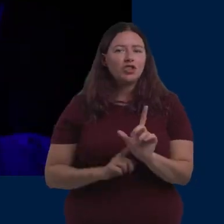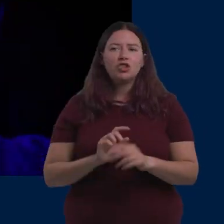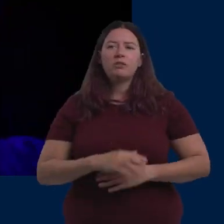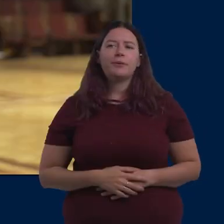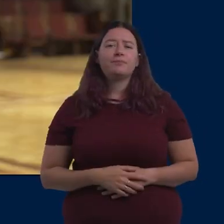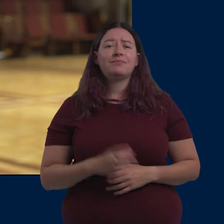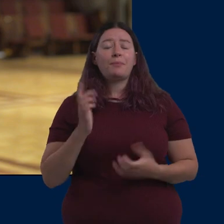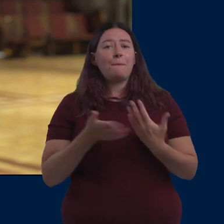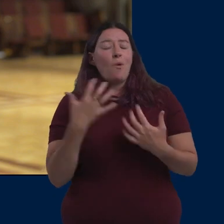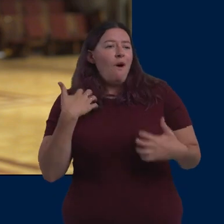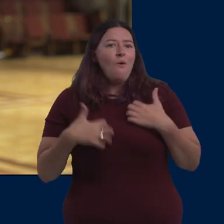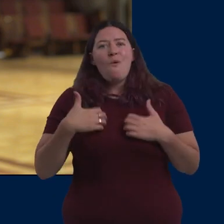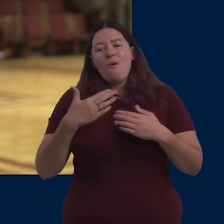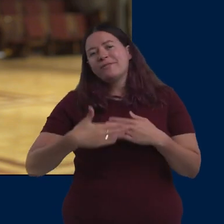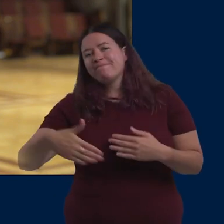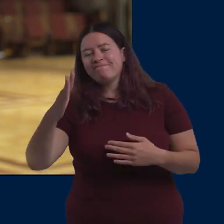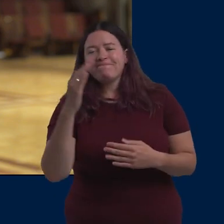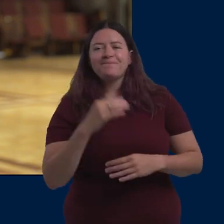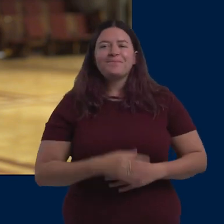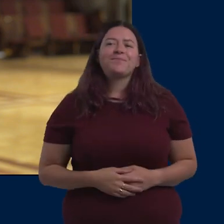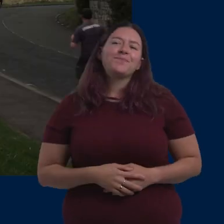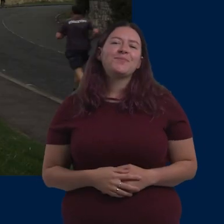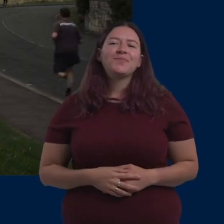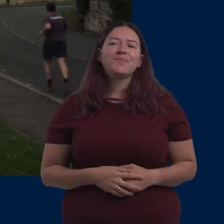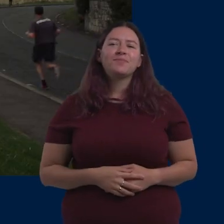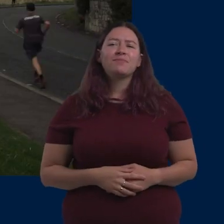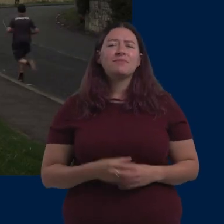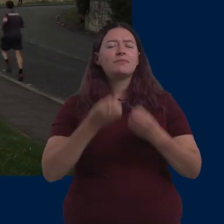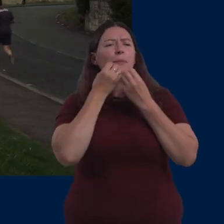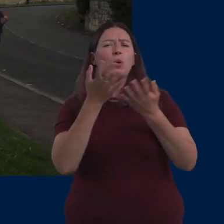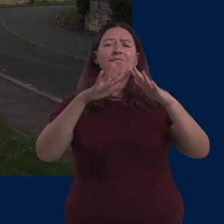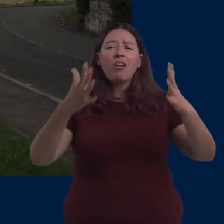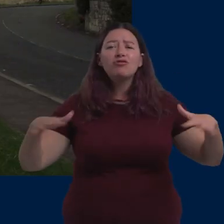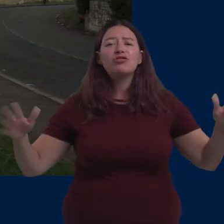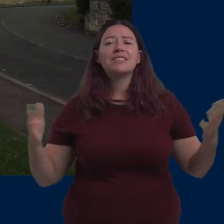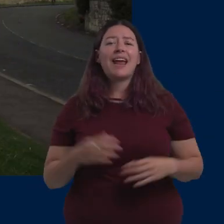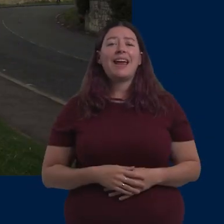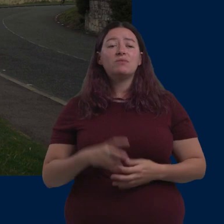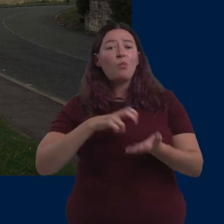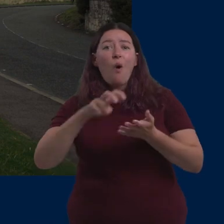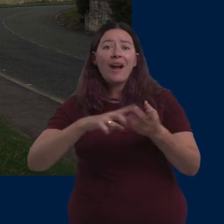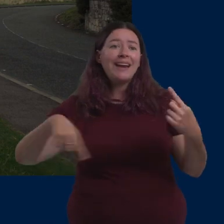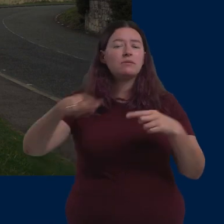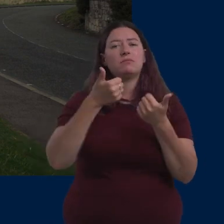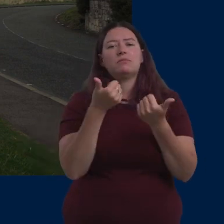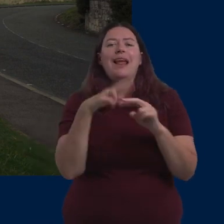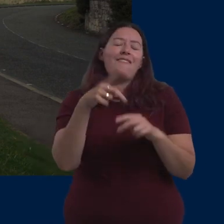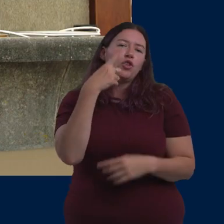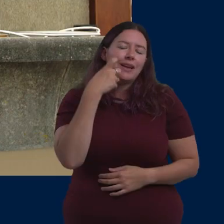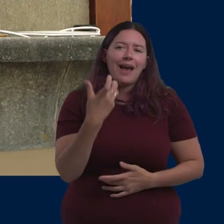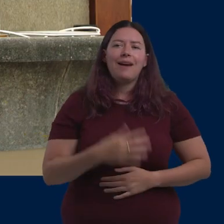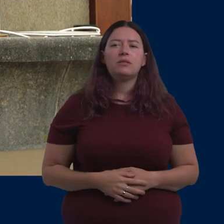year, and will be even more lively in years to come. We're surrounded by beautiful countryside, great places to walk if you're